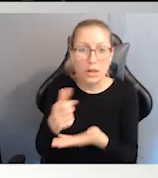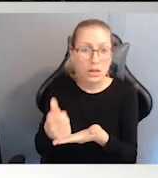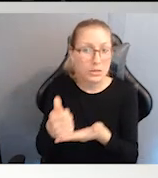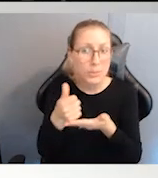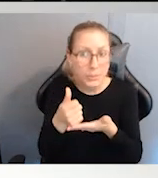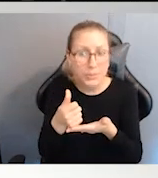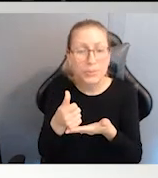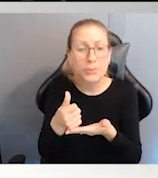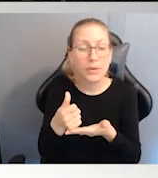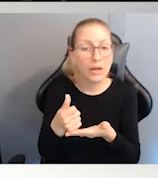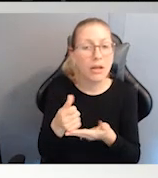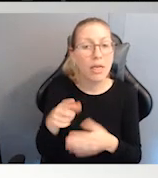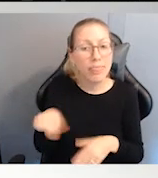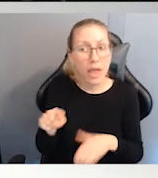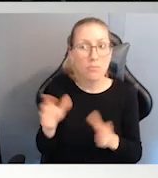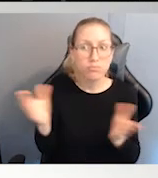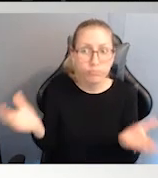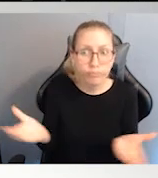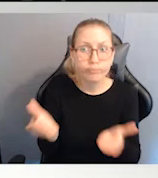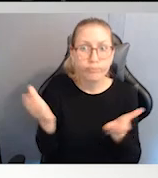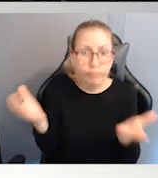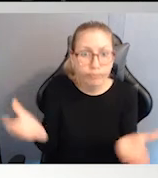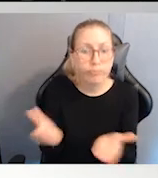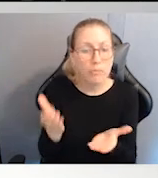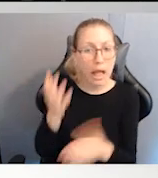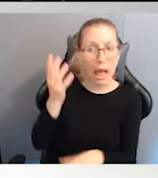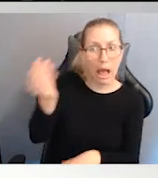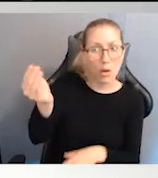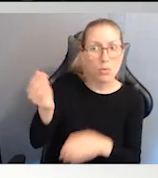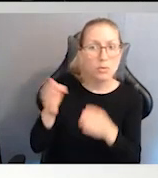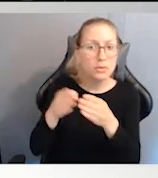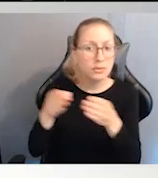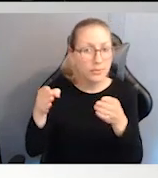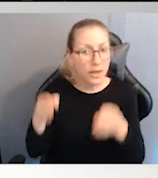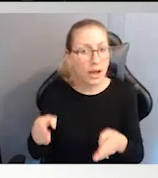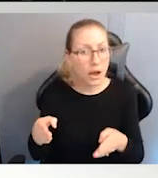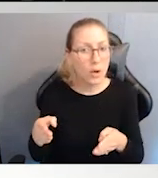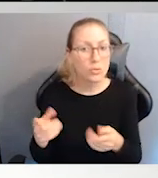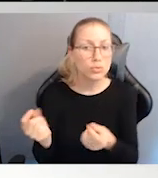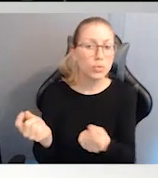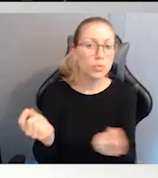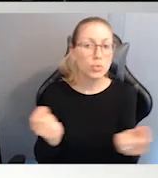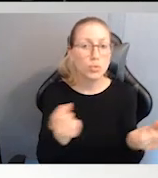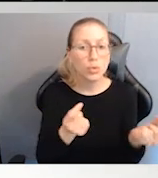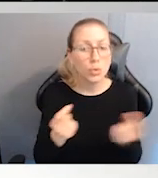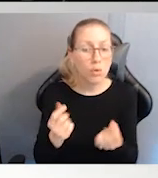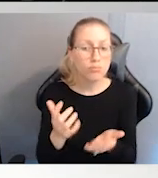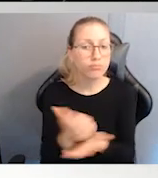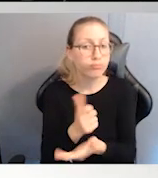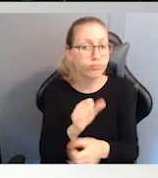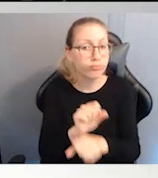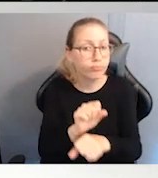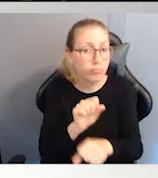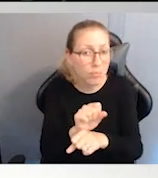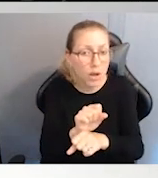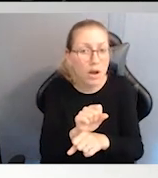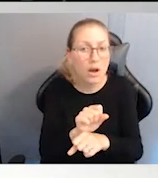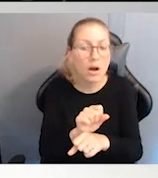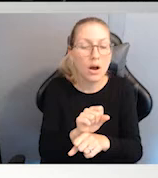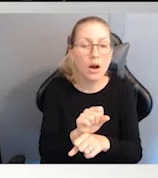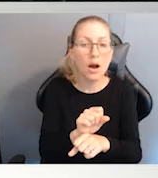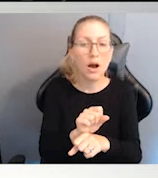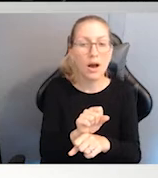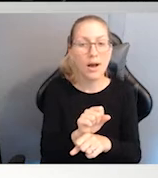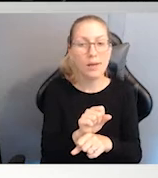They got me out of the house to do a lot of stuff. They got me a job and